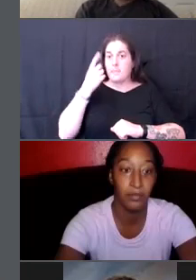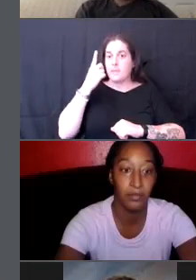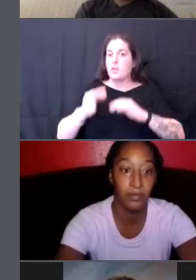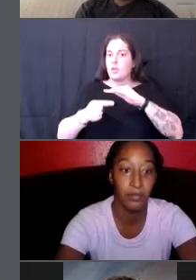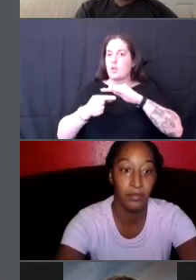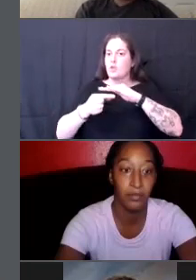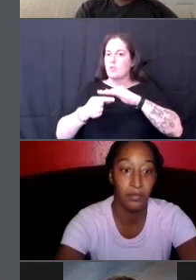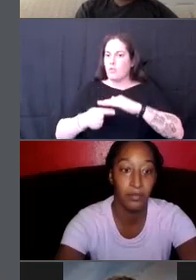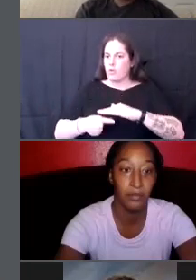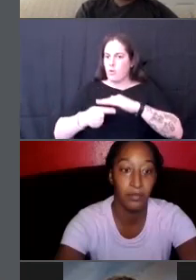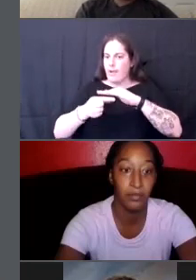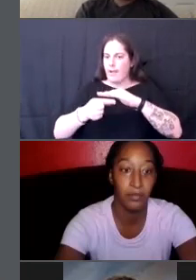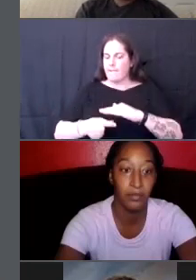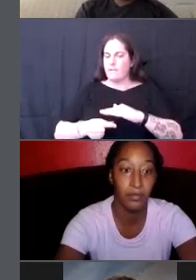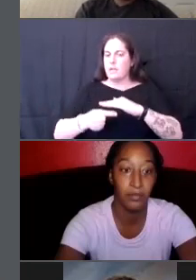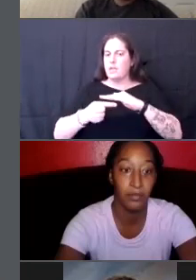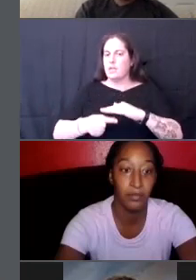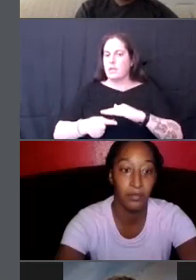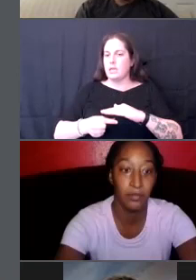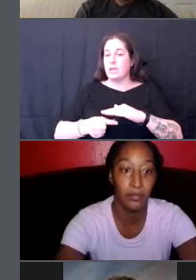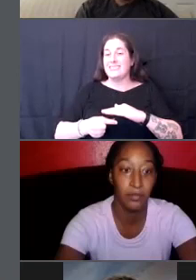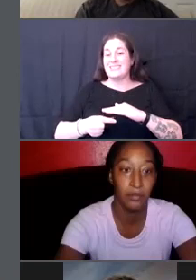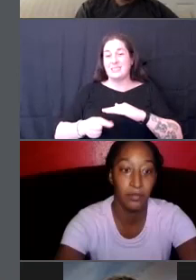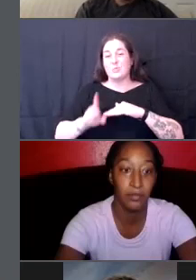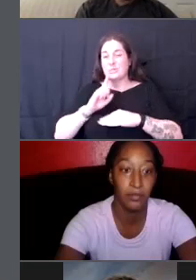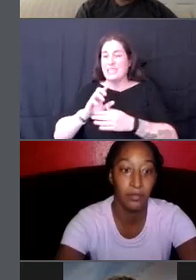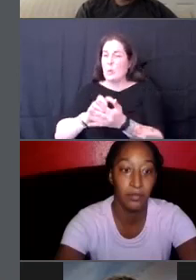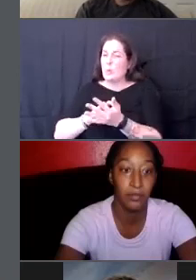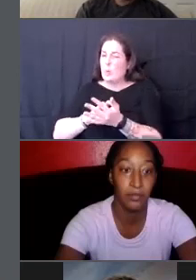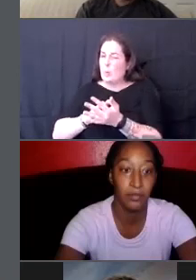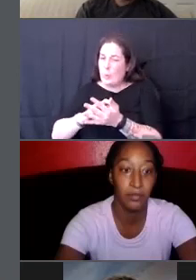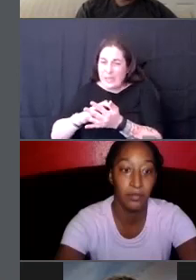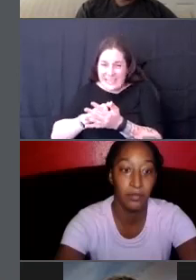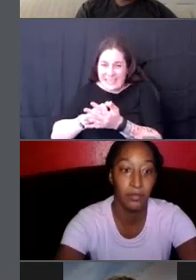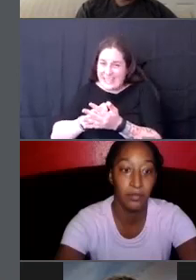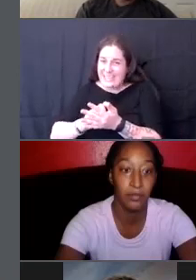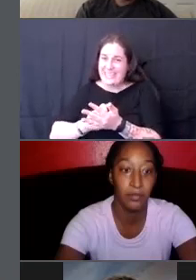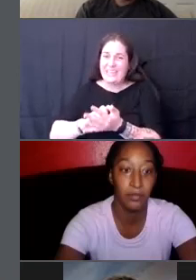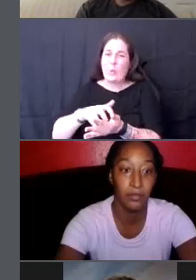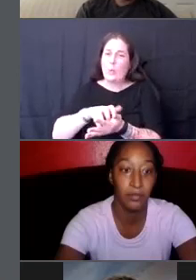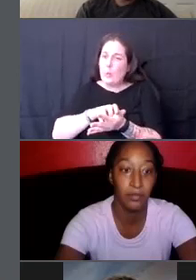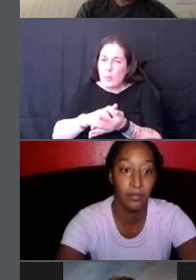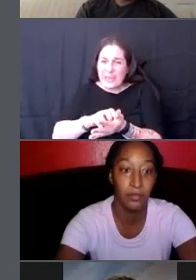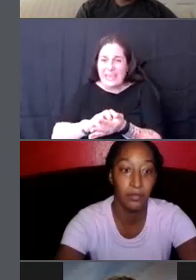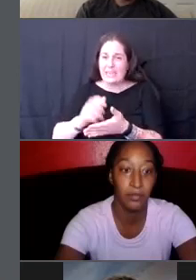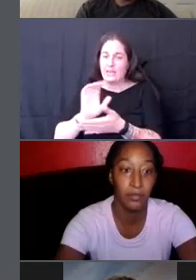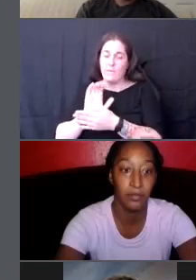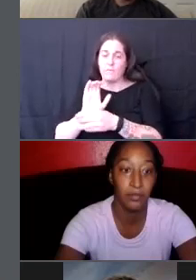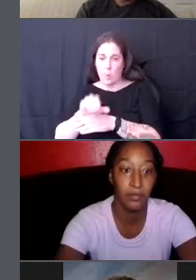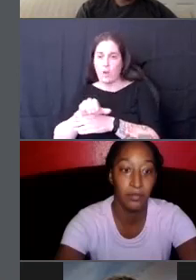is one of the weakest forces of the 4 fundamental forces, right? And somebody asked